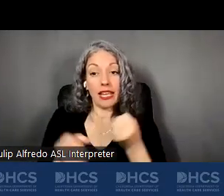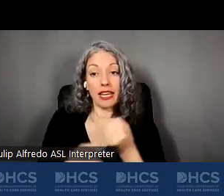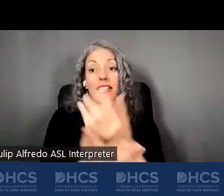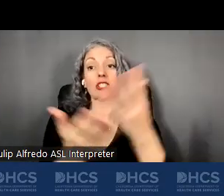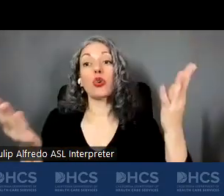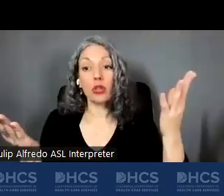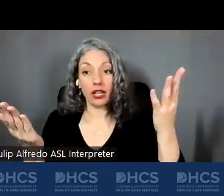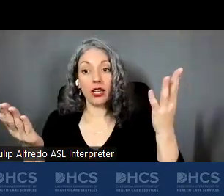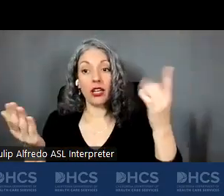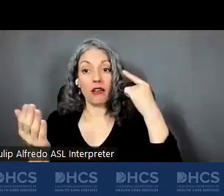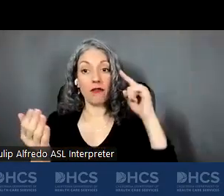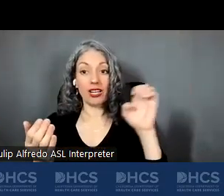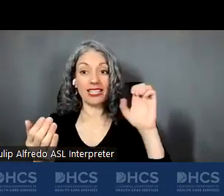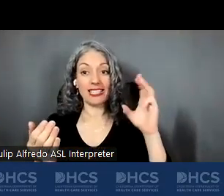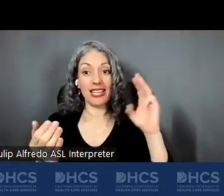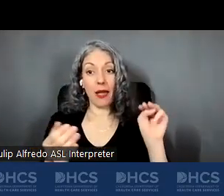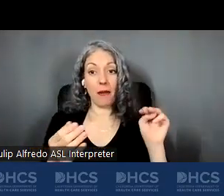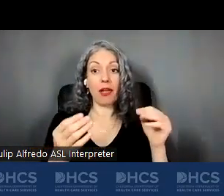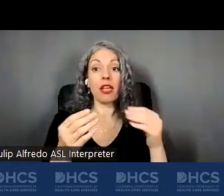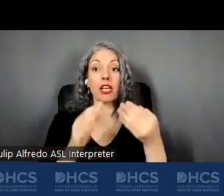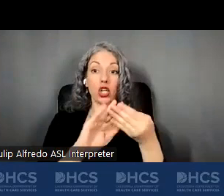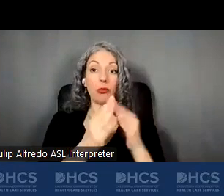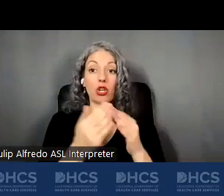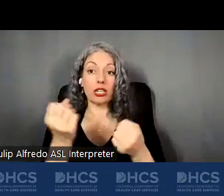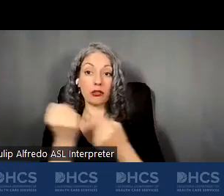of ECM and community support services.